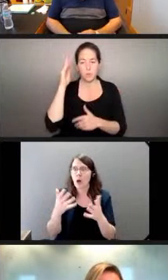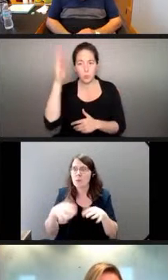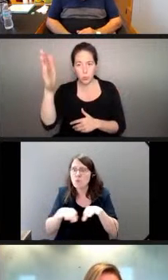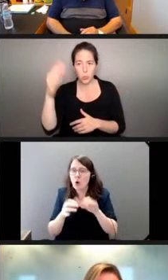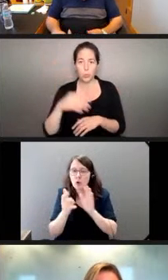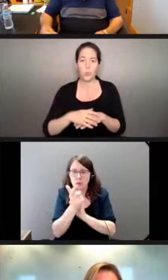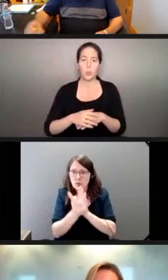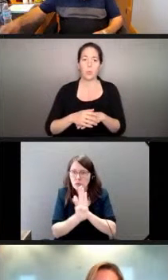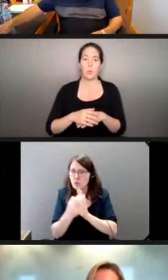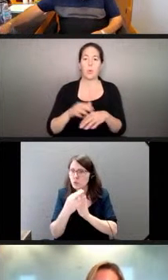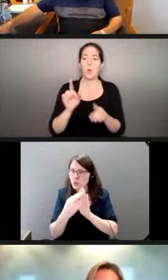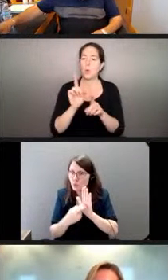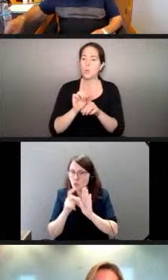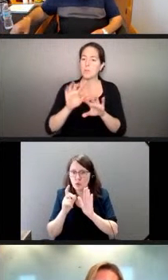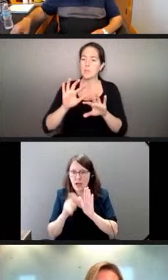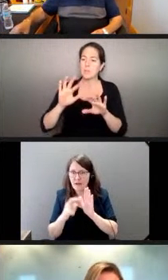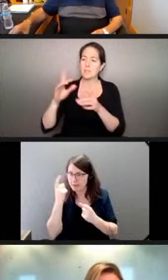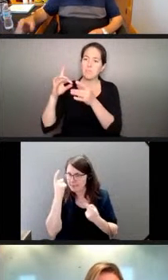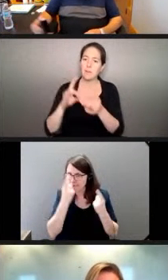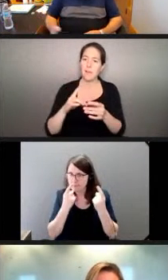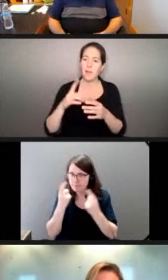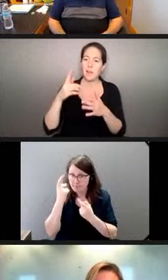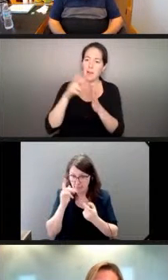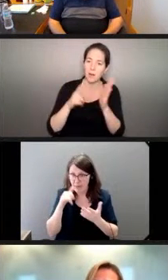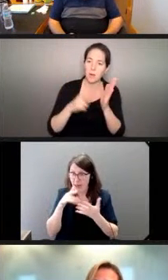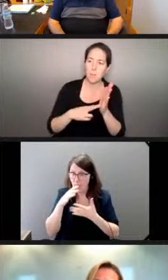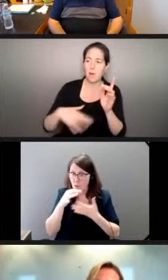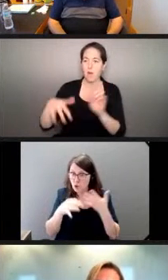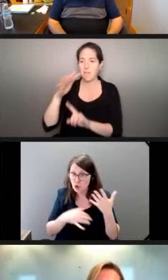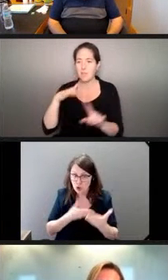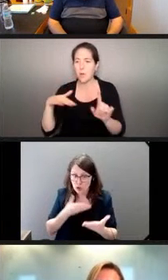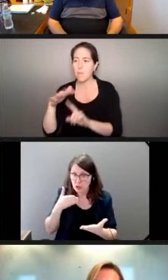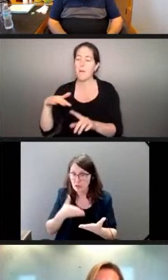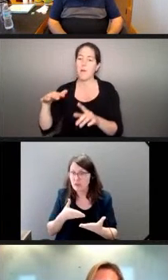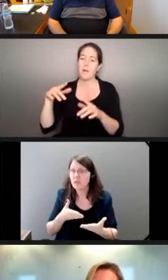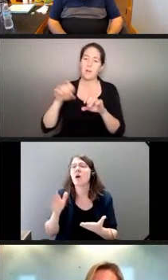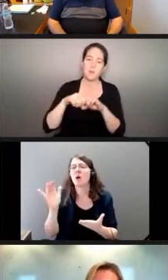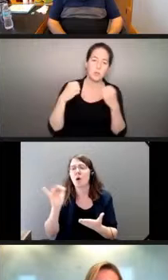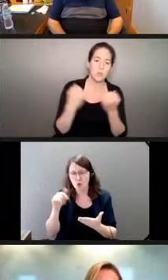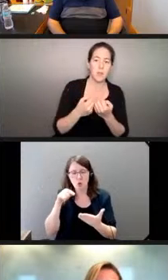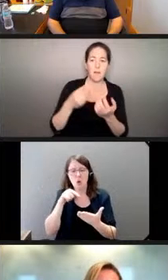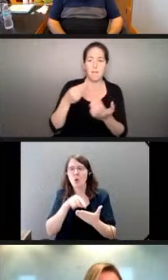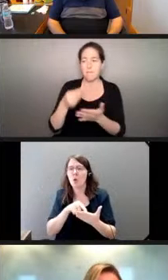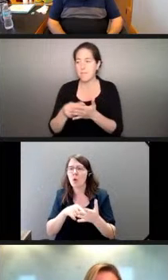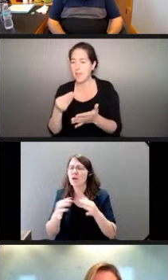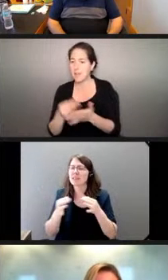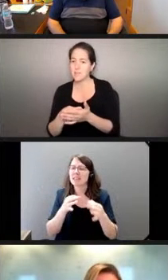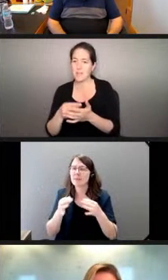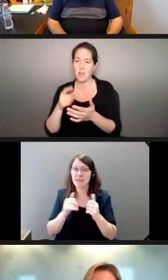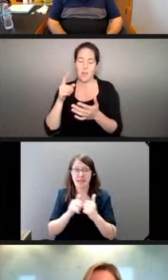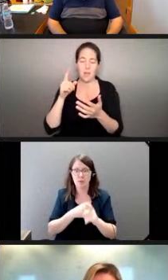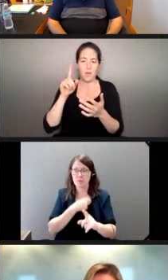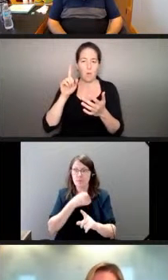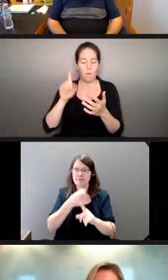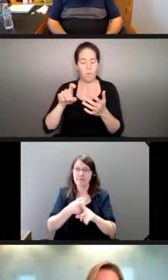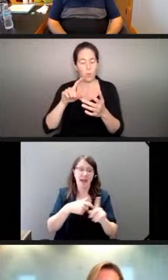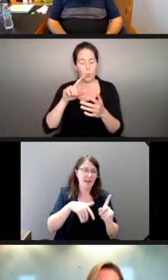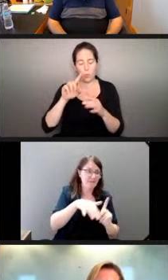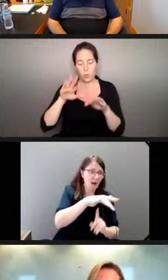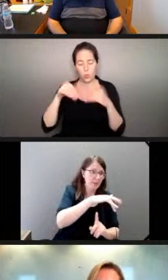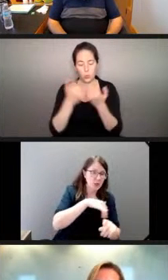need to contemplate when considering the options, as well as environmental, social, financial,